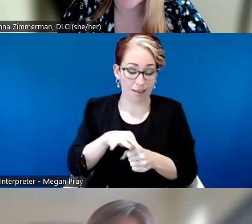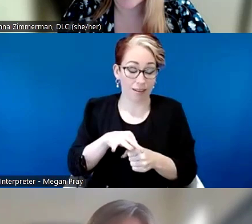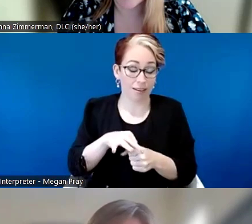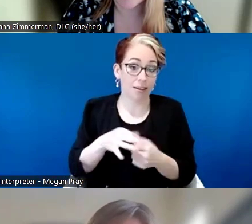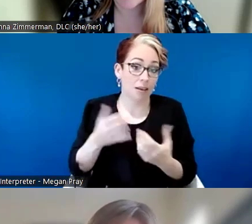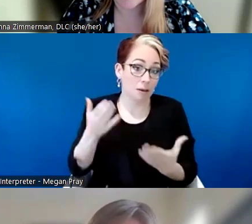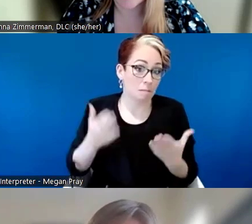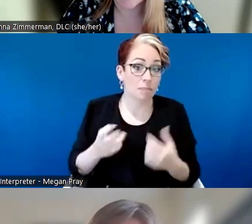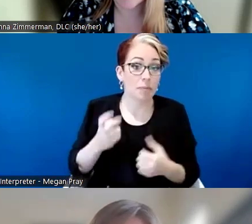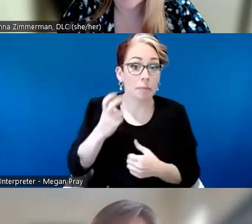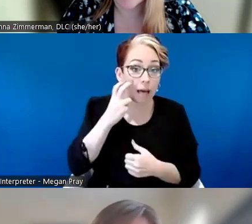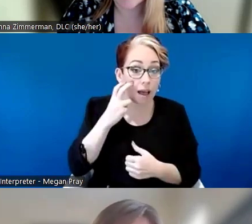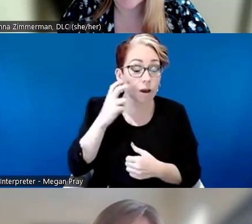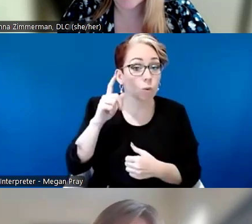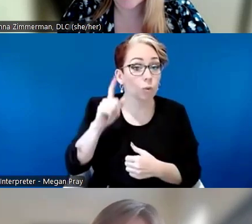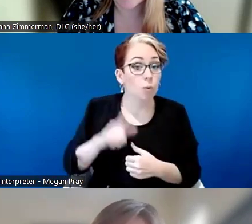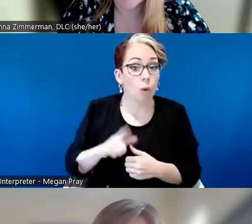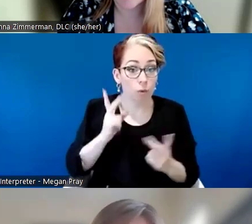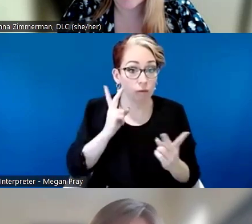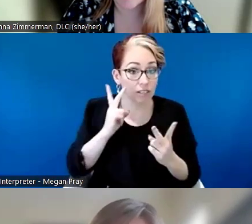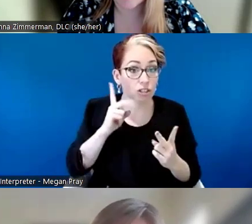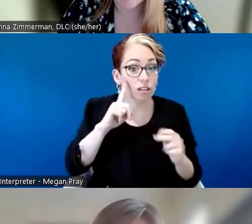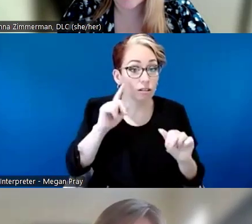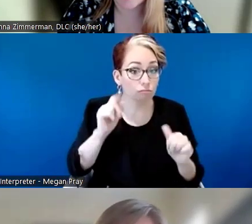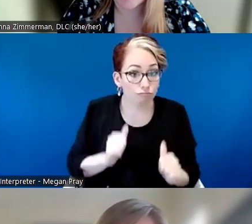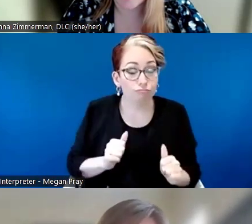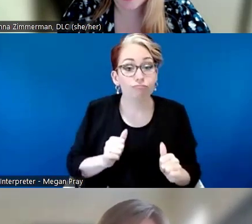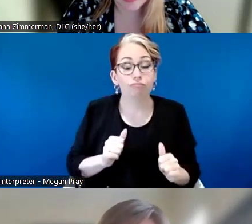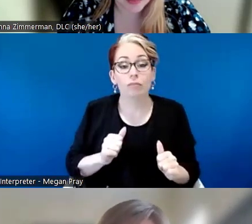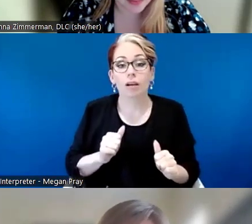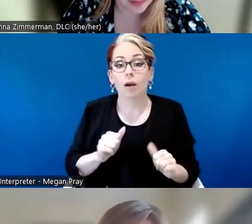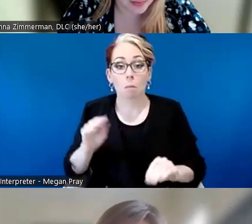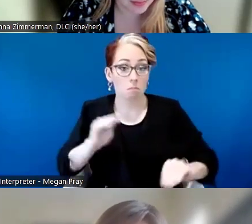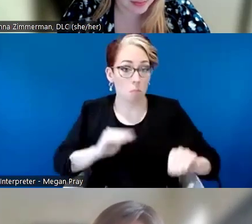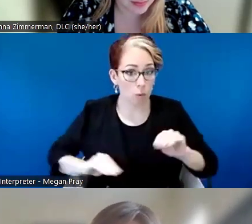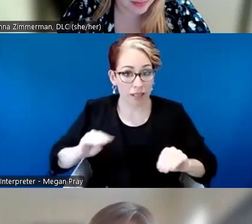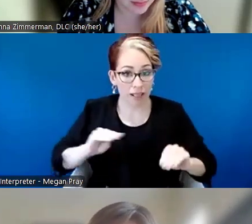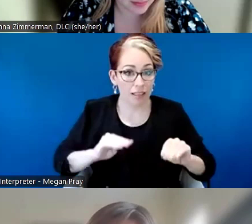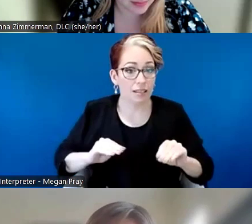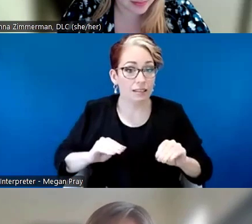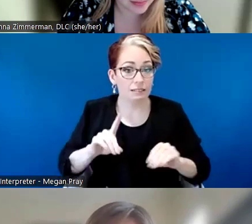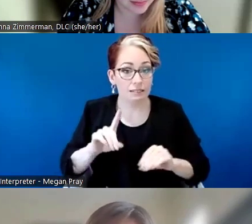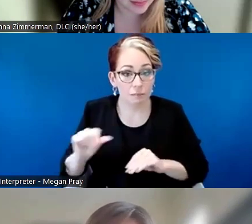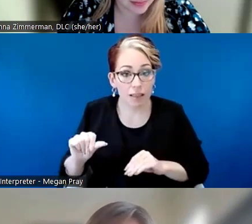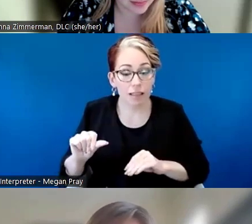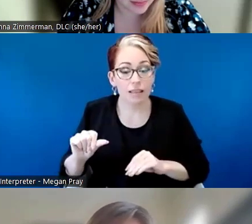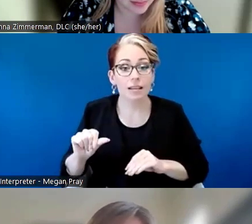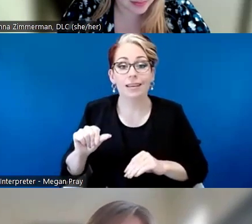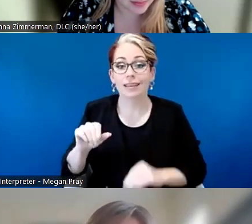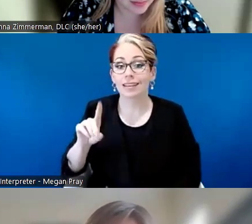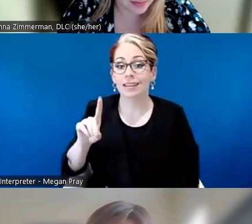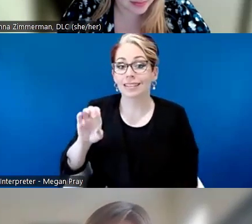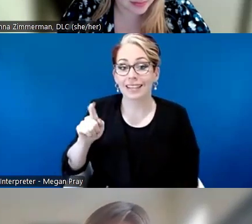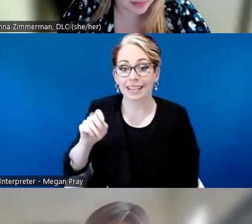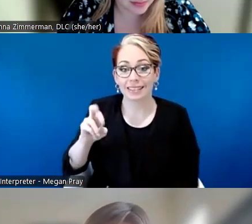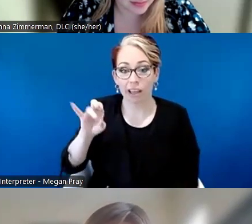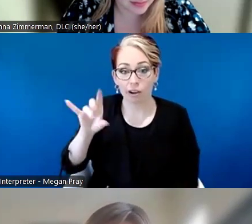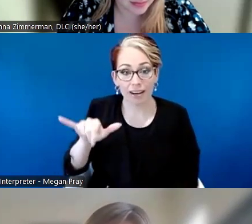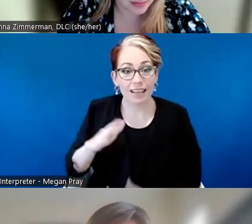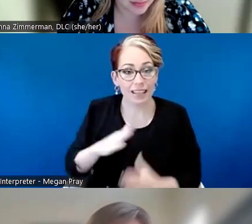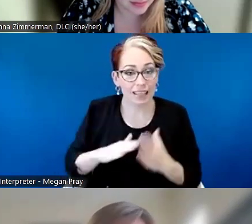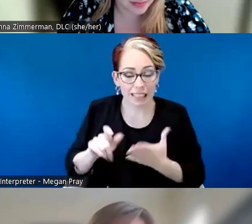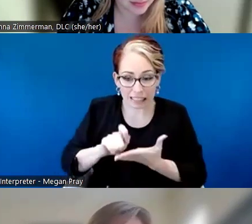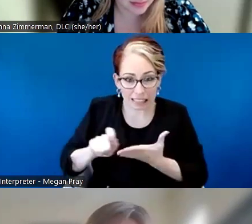have low vision, or have a mobility or dexterity disability that makes it difficult for them